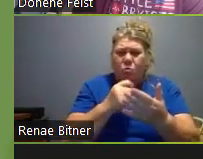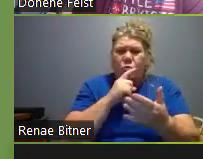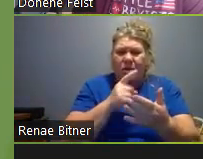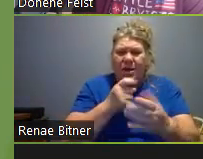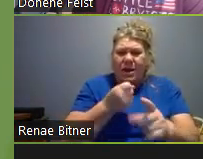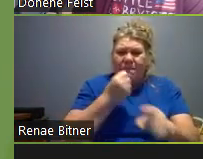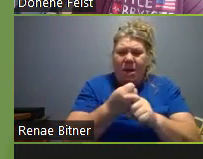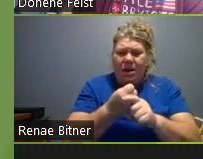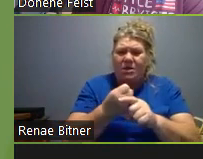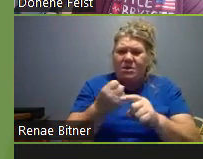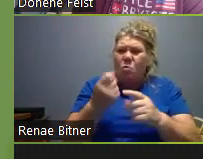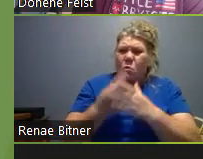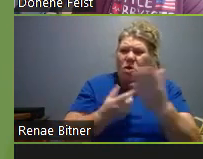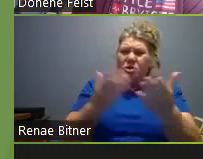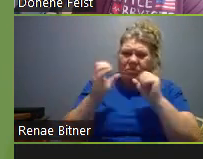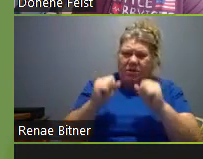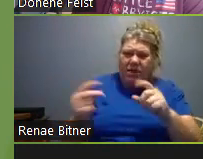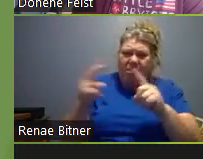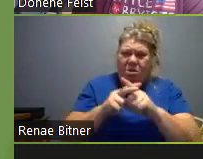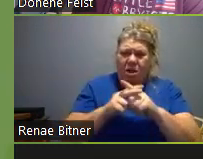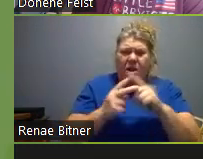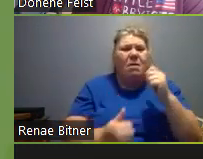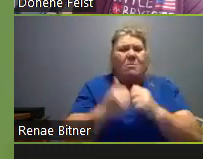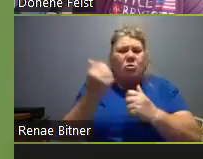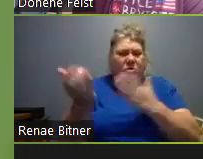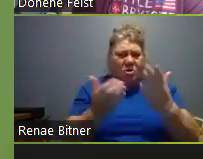to apply for, because most of them are based on income.